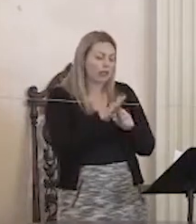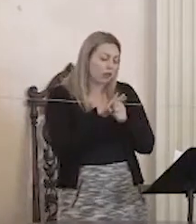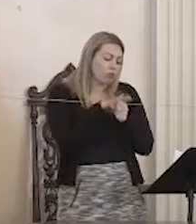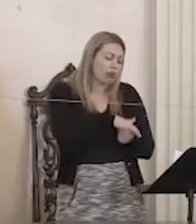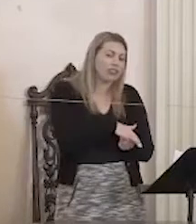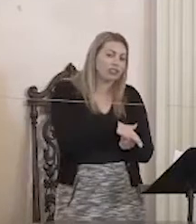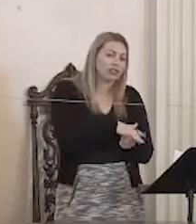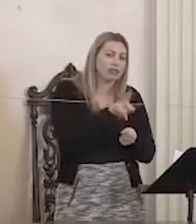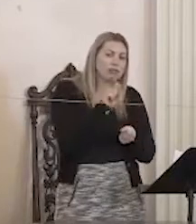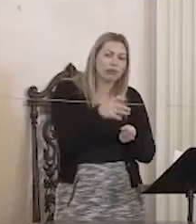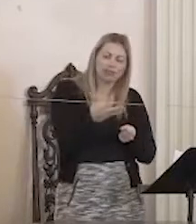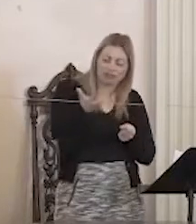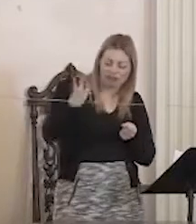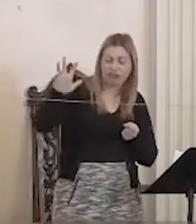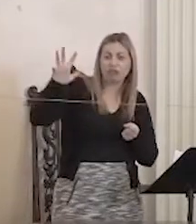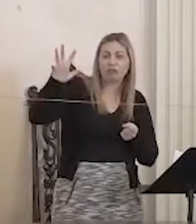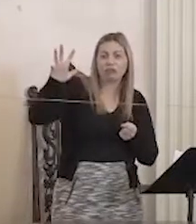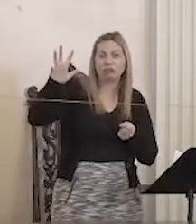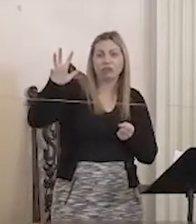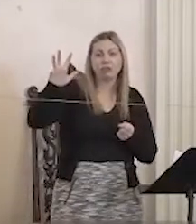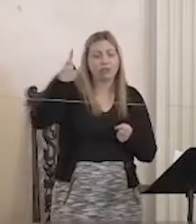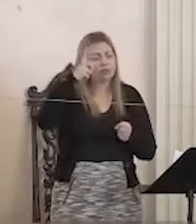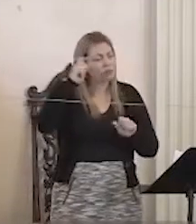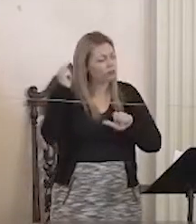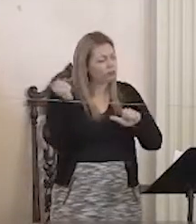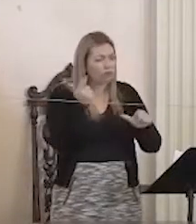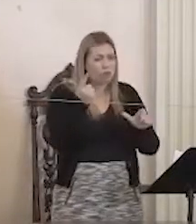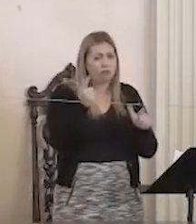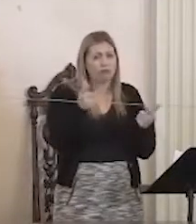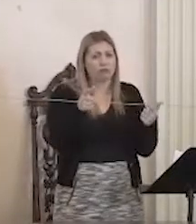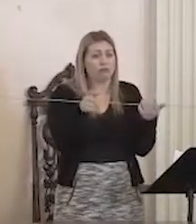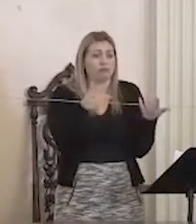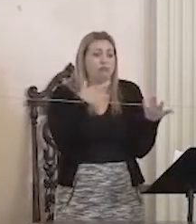oppression must be stopped at all cost."